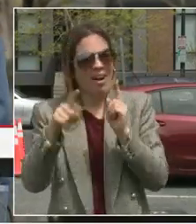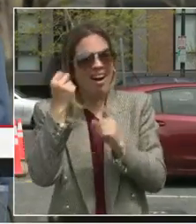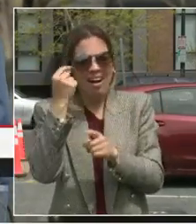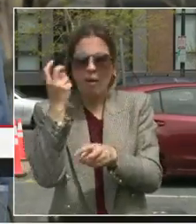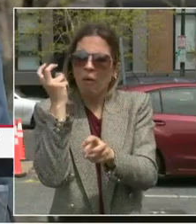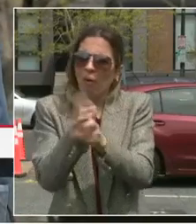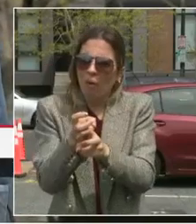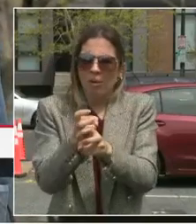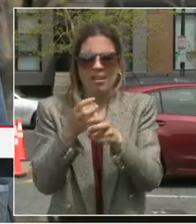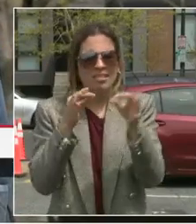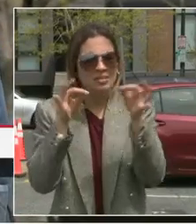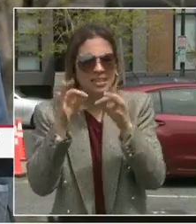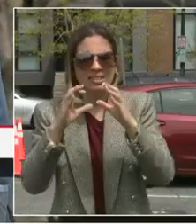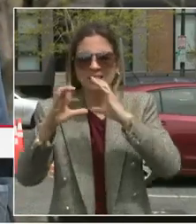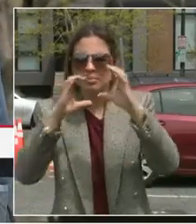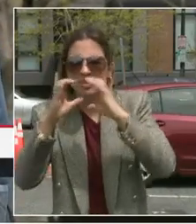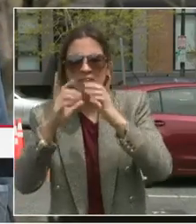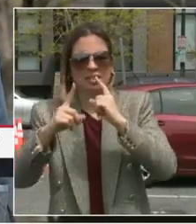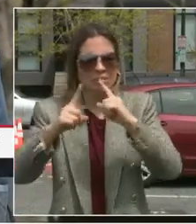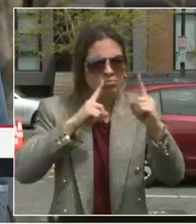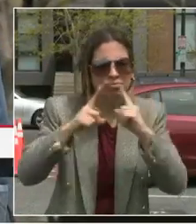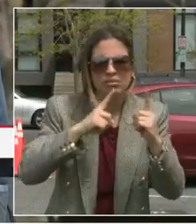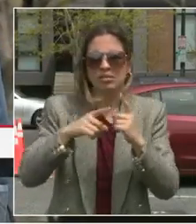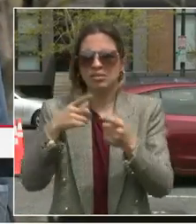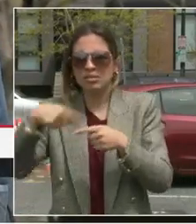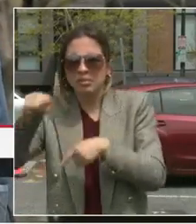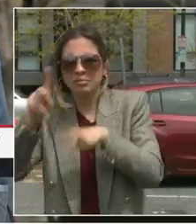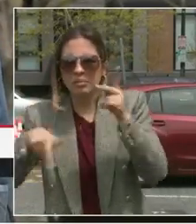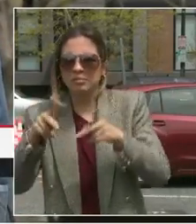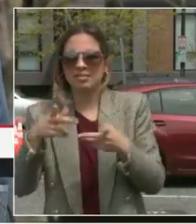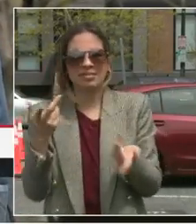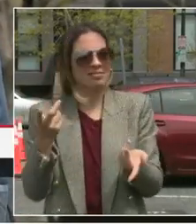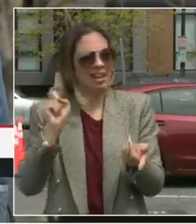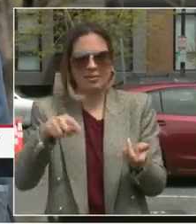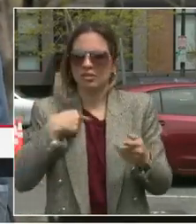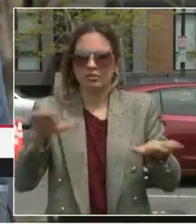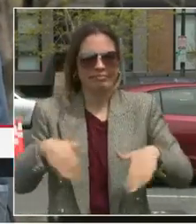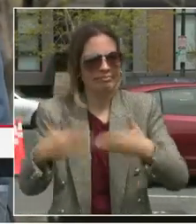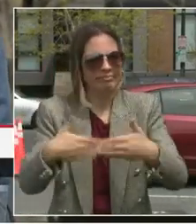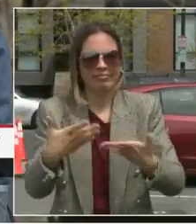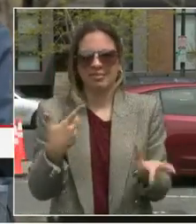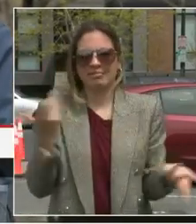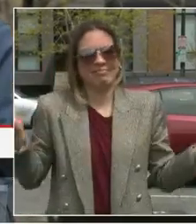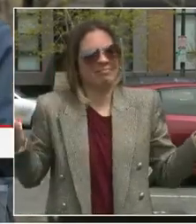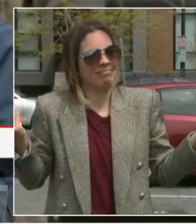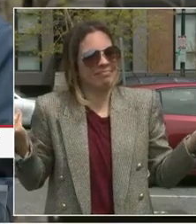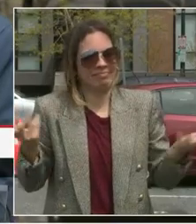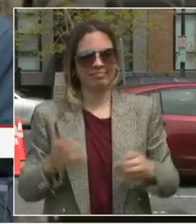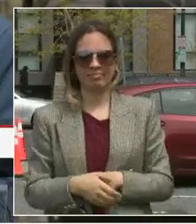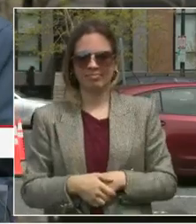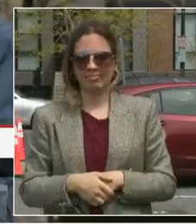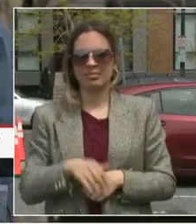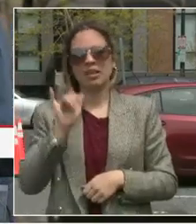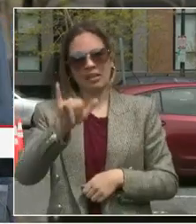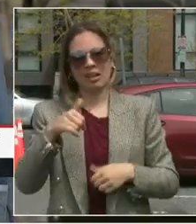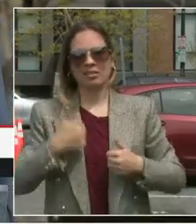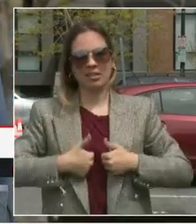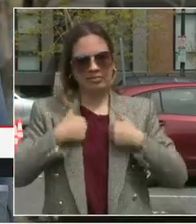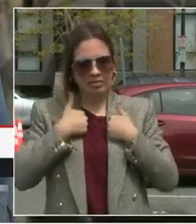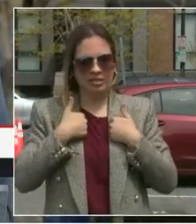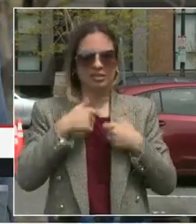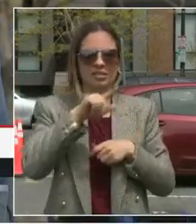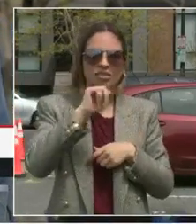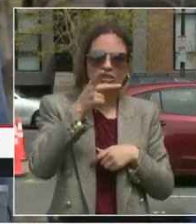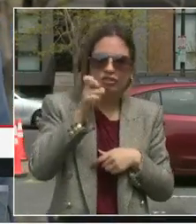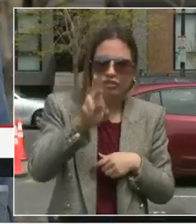conversations, but we are going to have them. The people who are living unsheltered on the streets, also